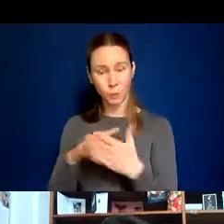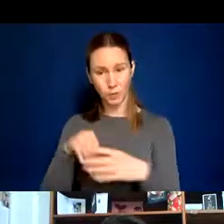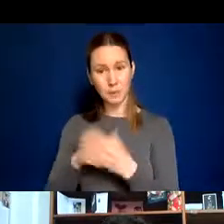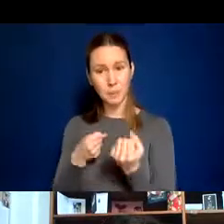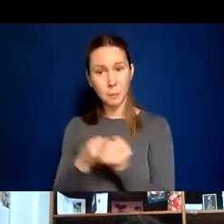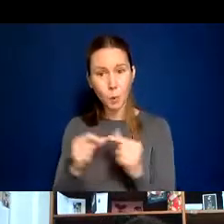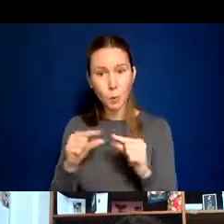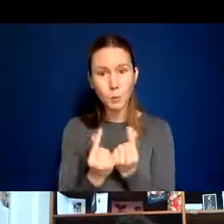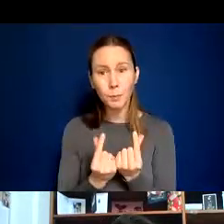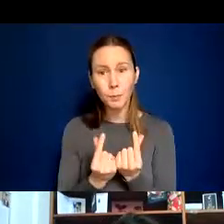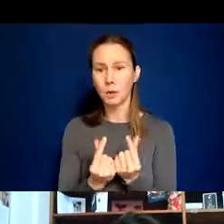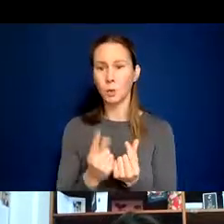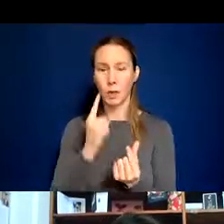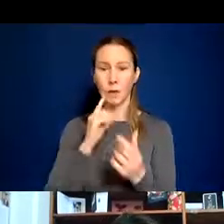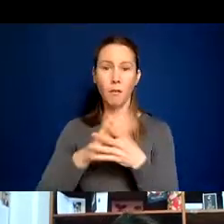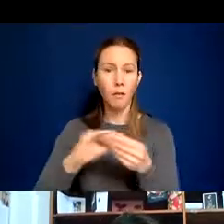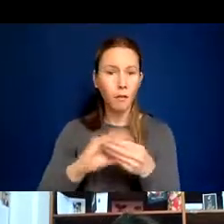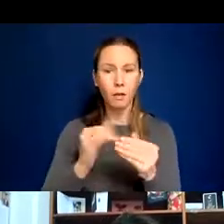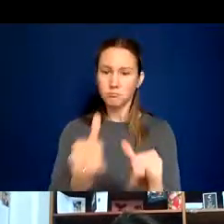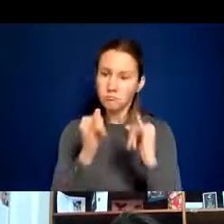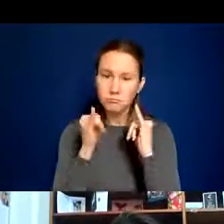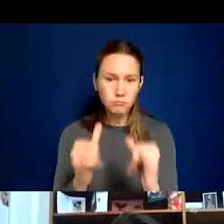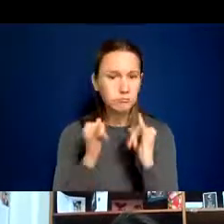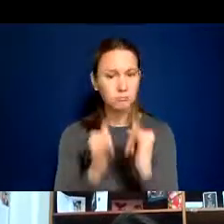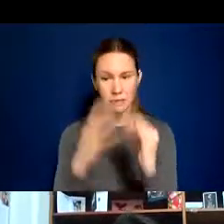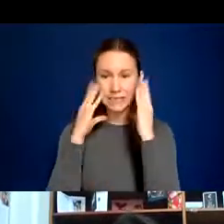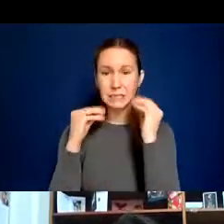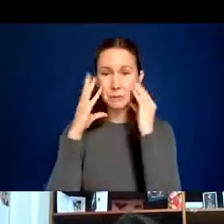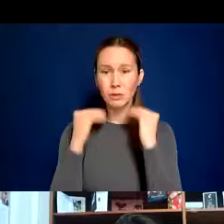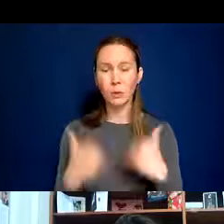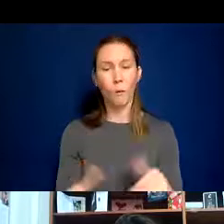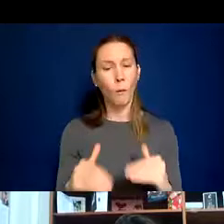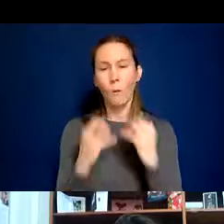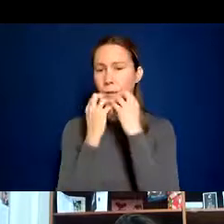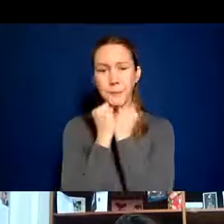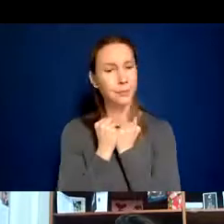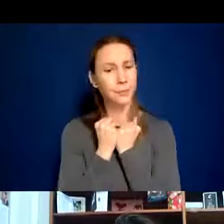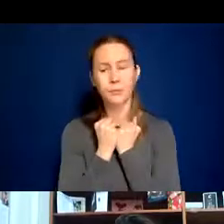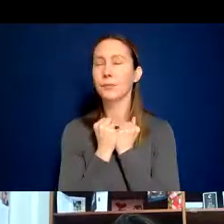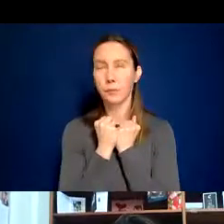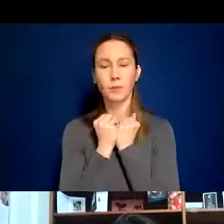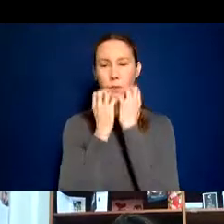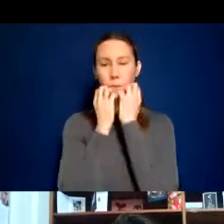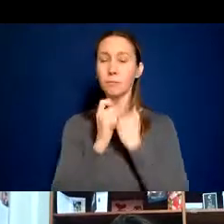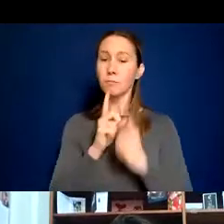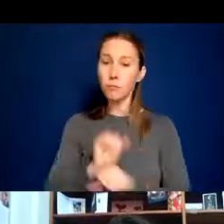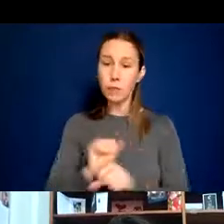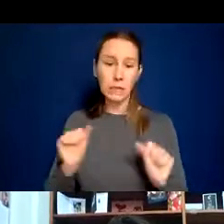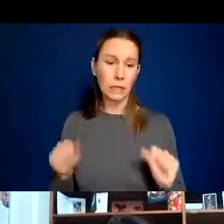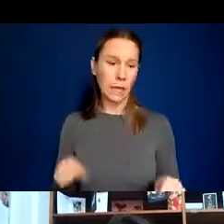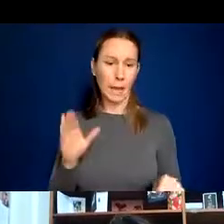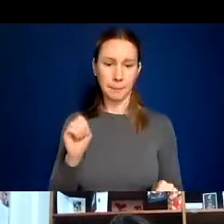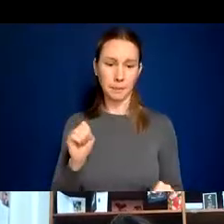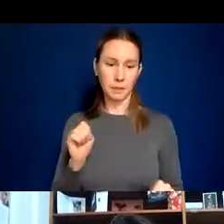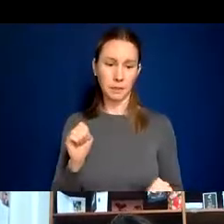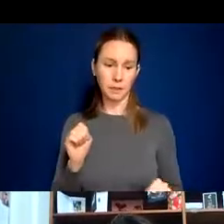through the same thing or something similar to yourself. It's invaluable. It really can be